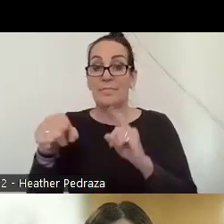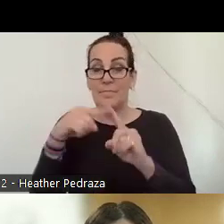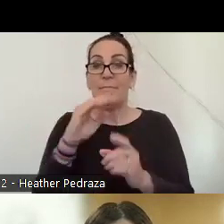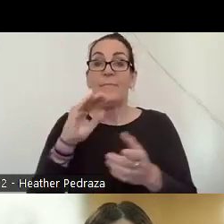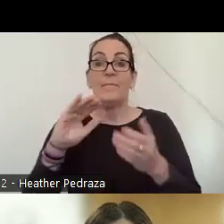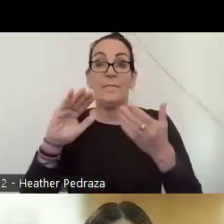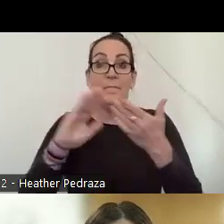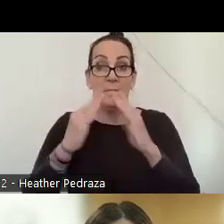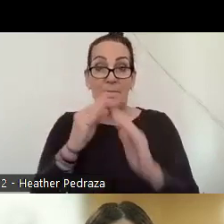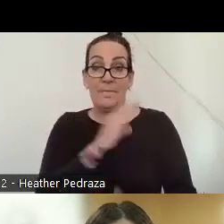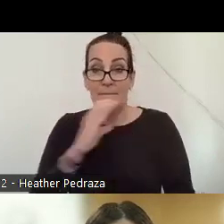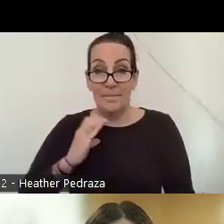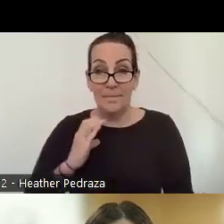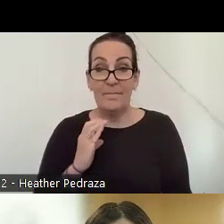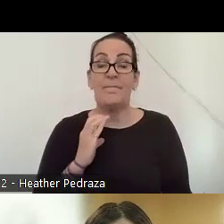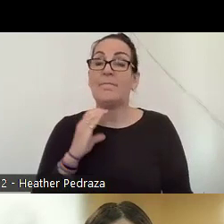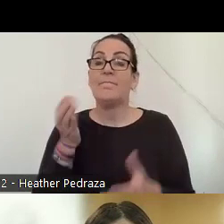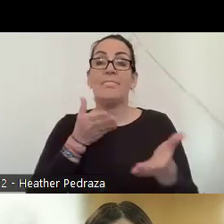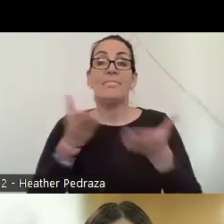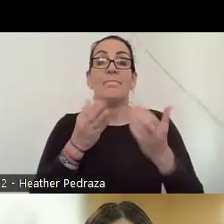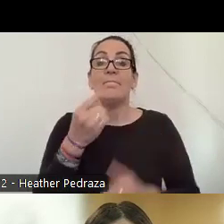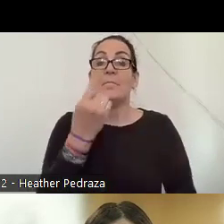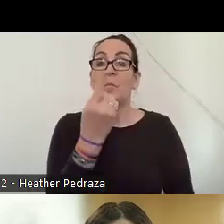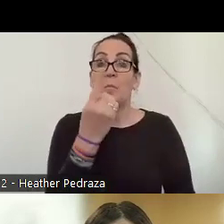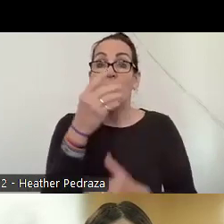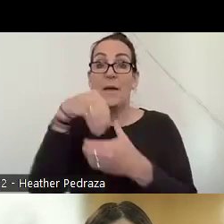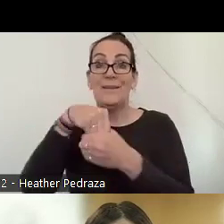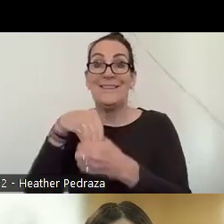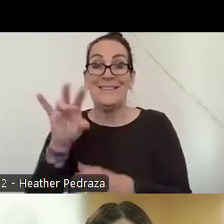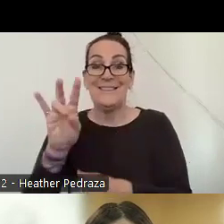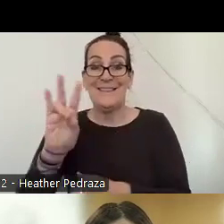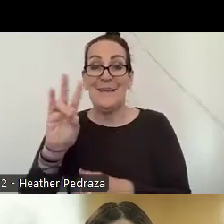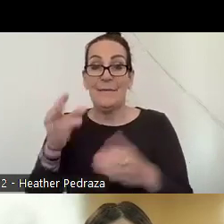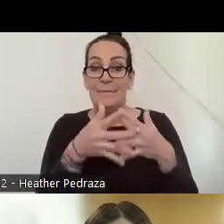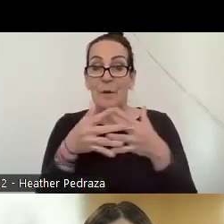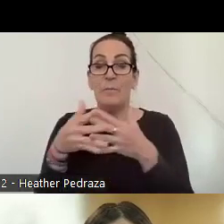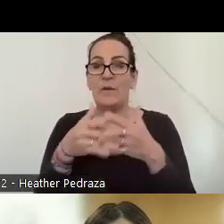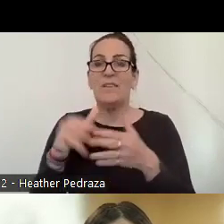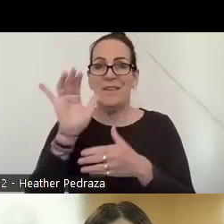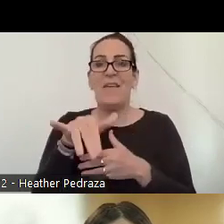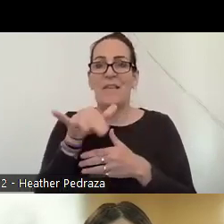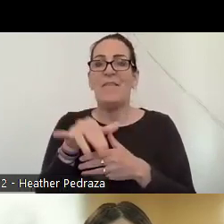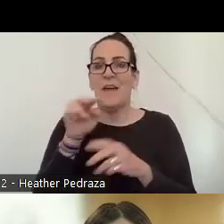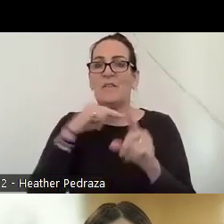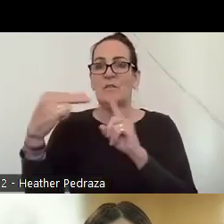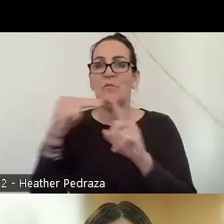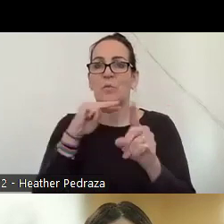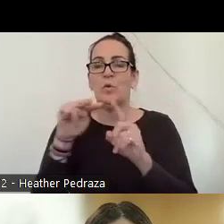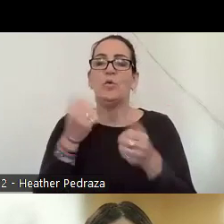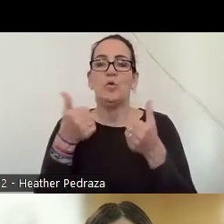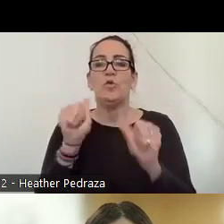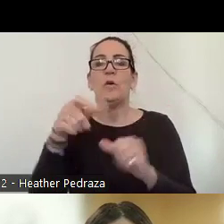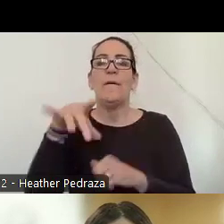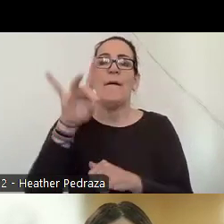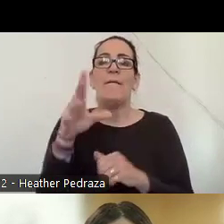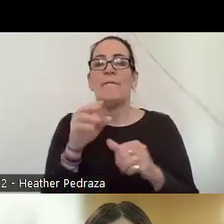7 Americans. So it's bringing that kind of perspective into trying to solutions. Thank